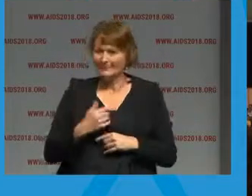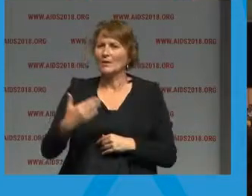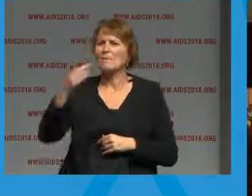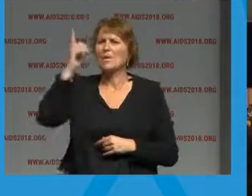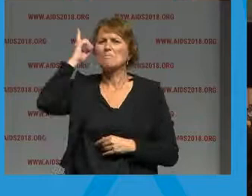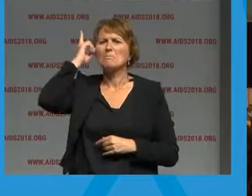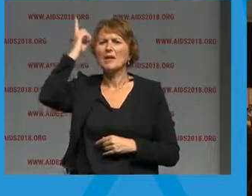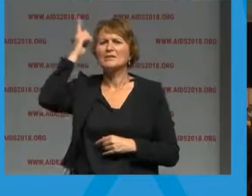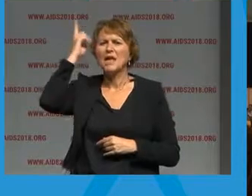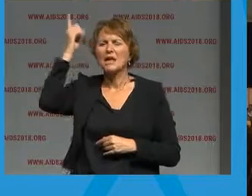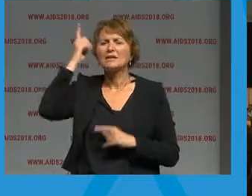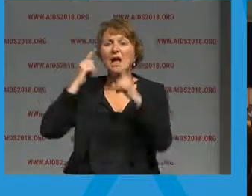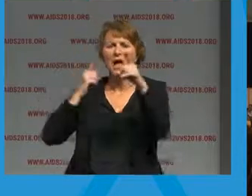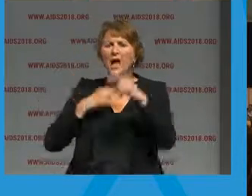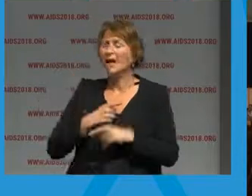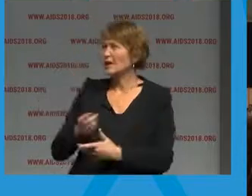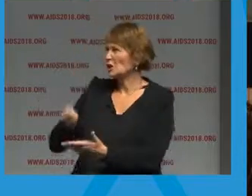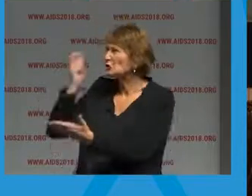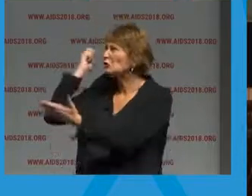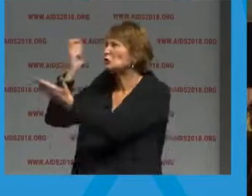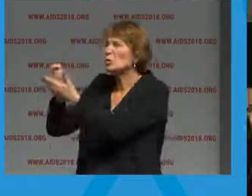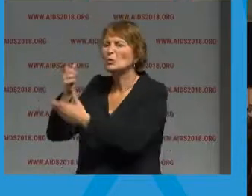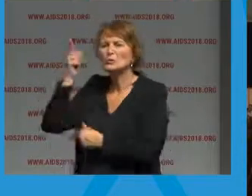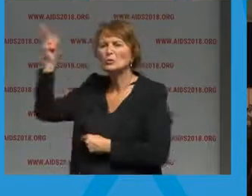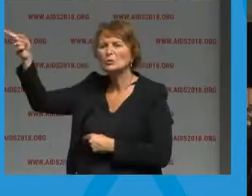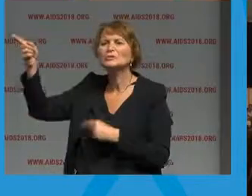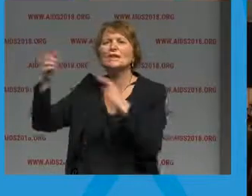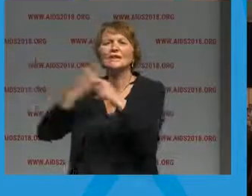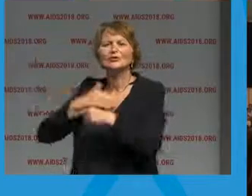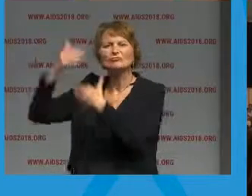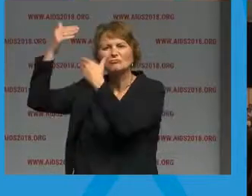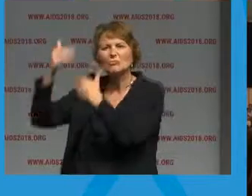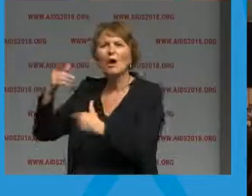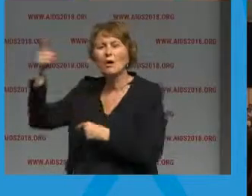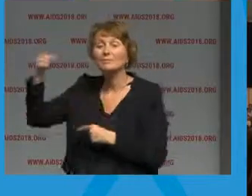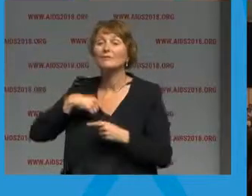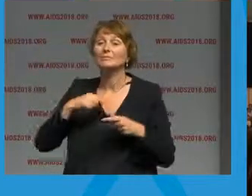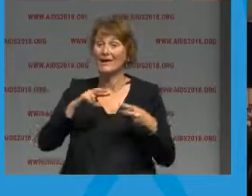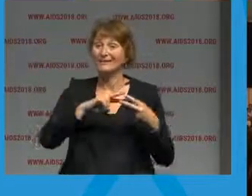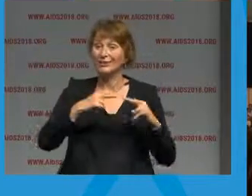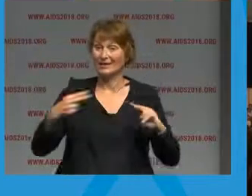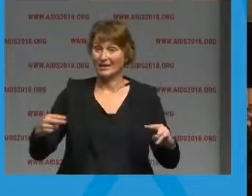Big Pharma to stop generic medicines from reaching our people.